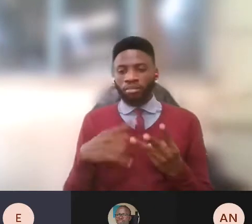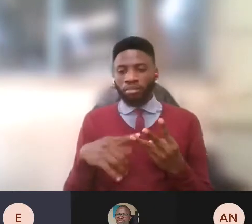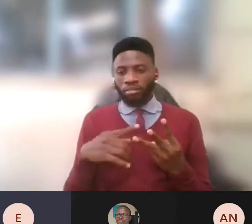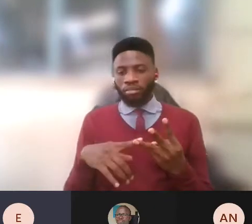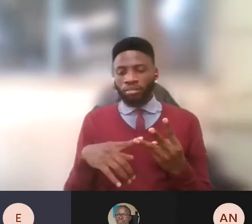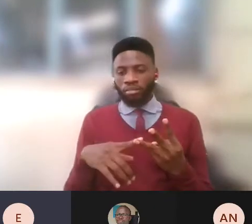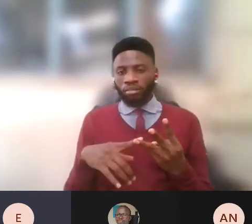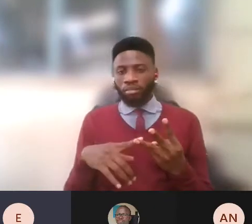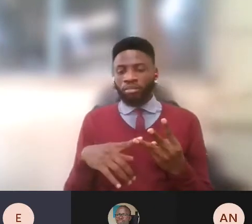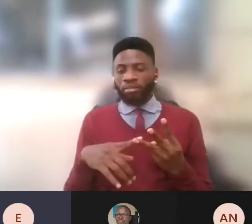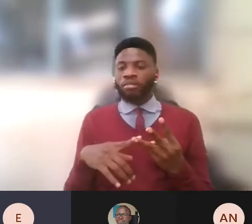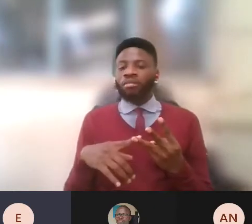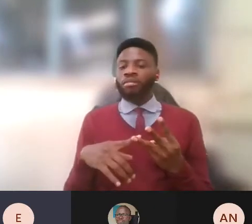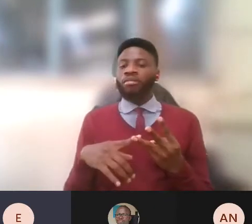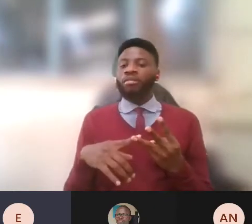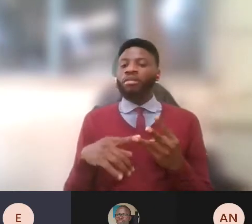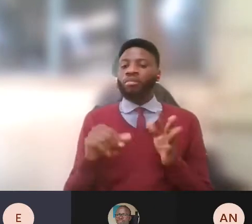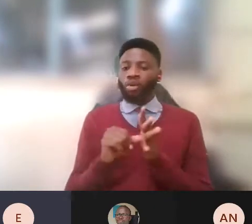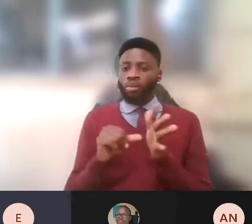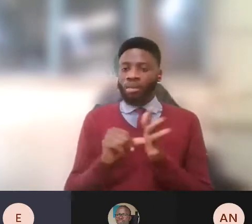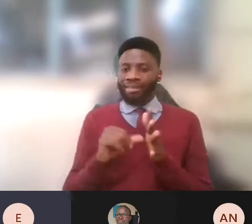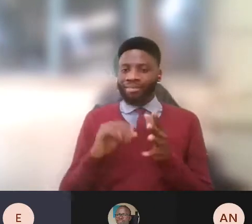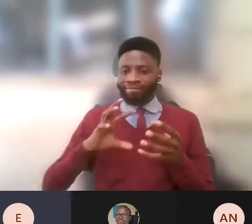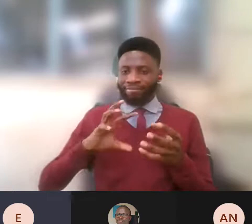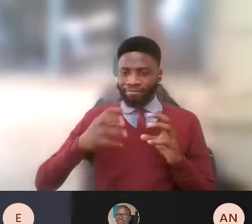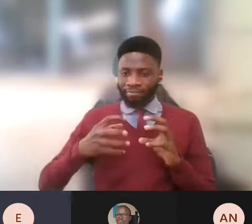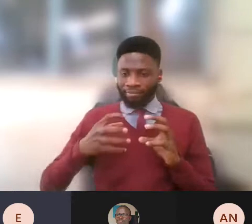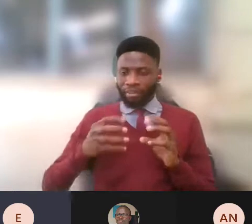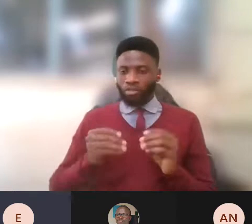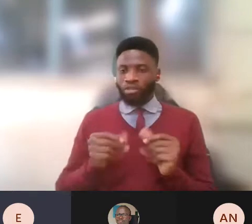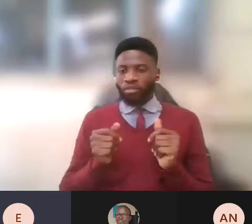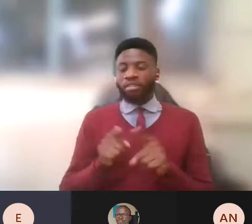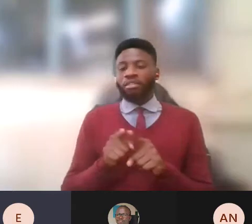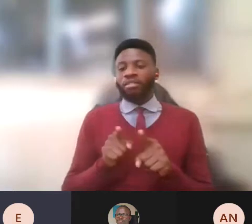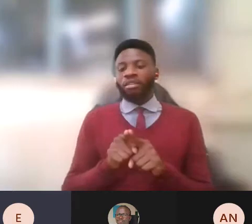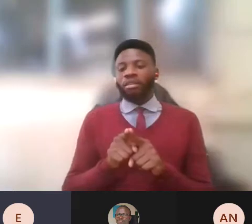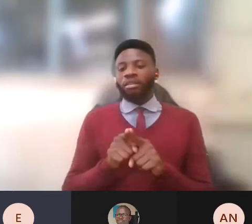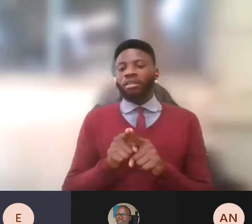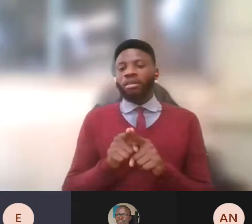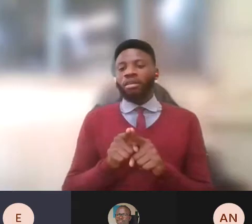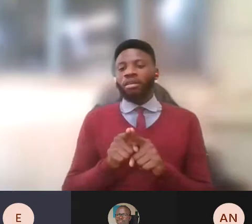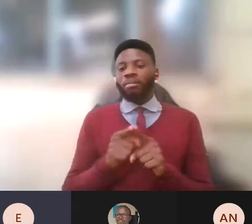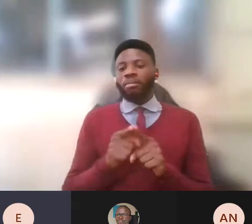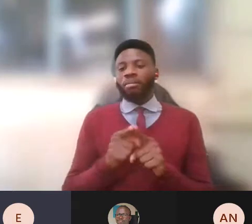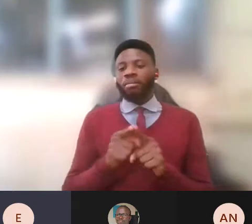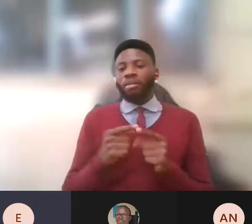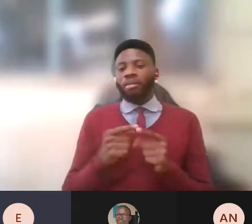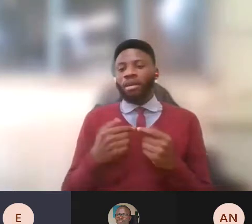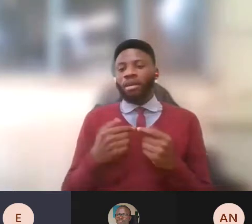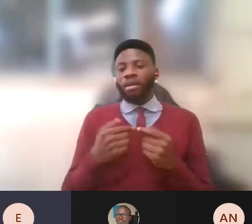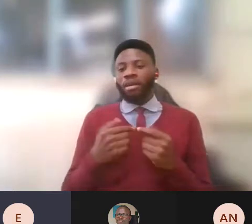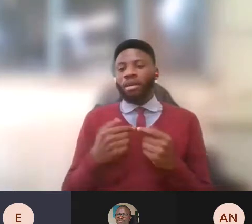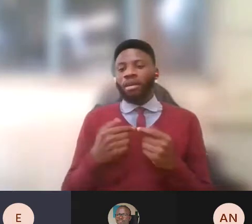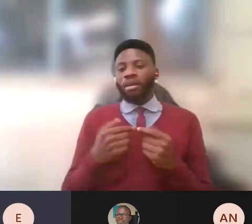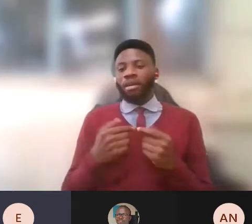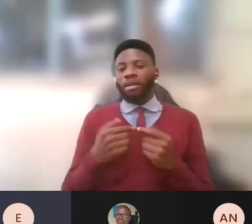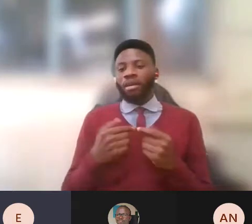is a flow. You know, it was something, it is moved to something else, and it's going to somewhere